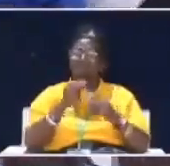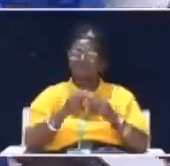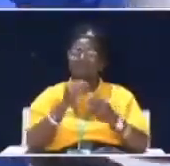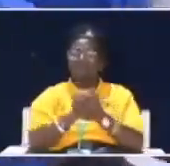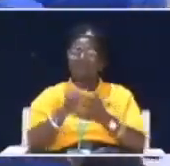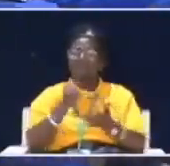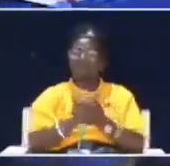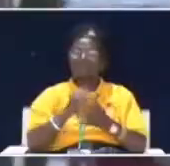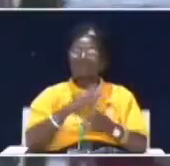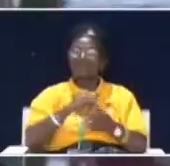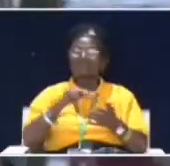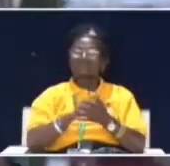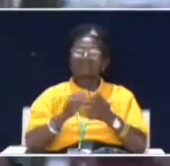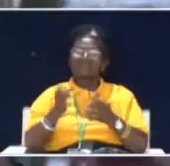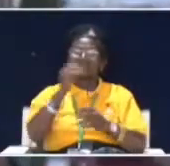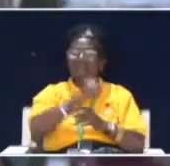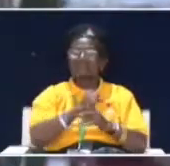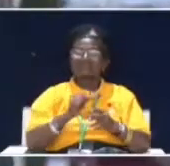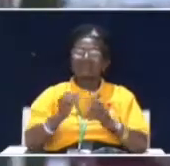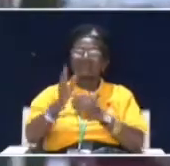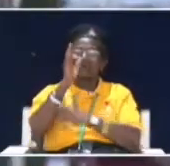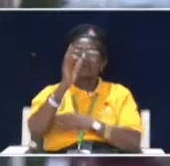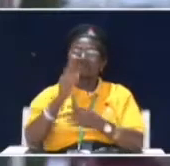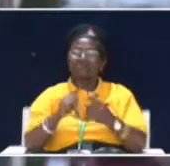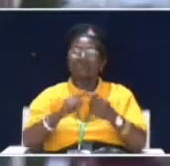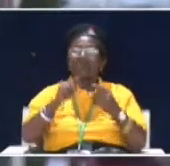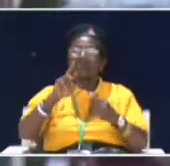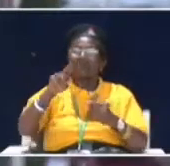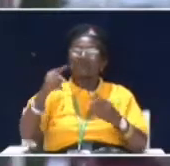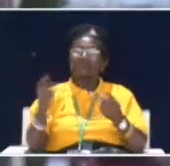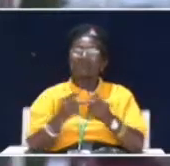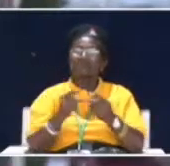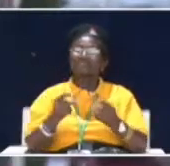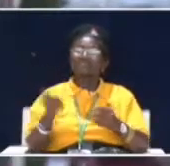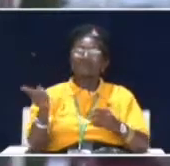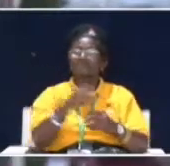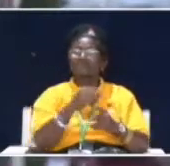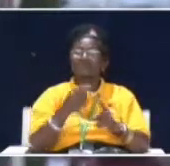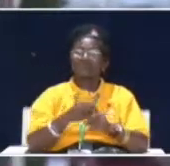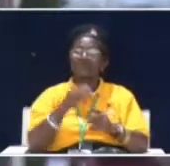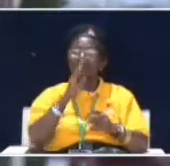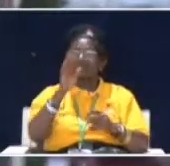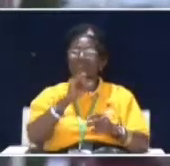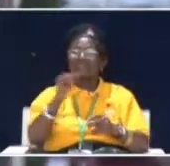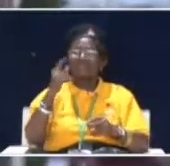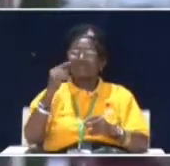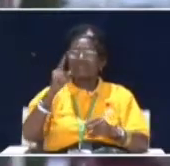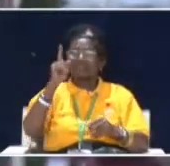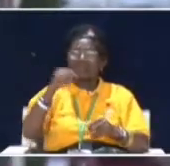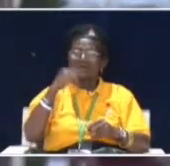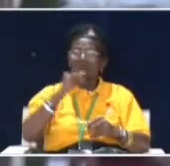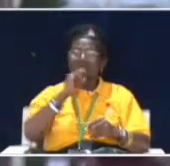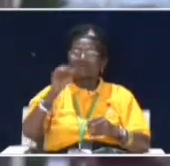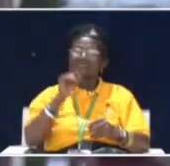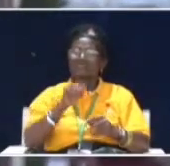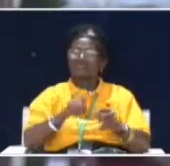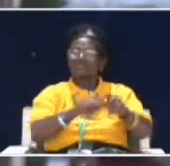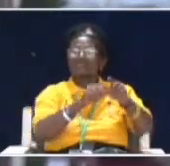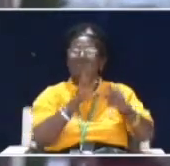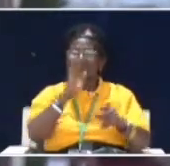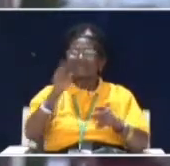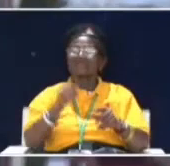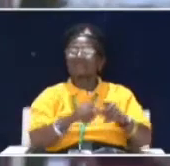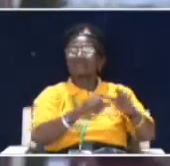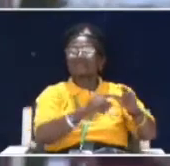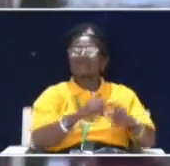takes God to reposition you from being the one being pursued to become